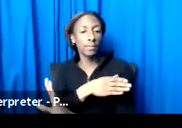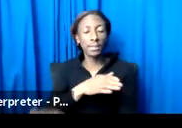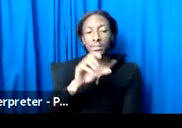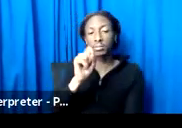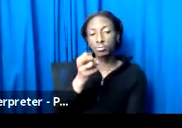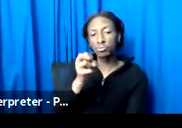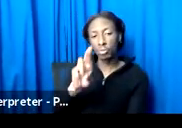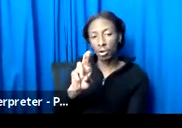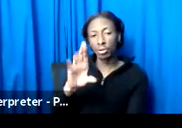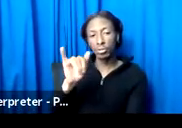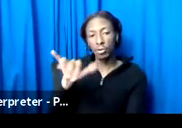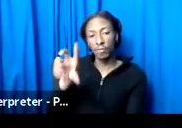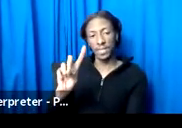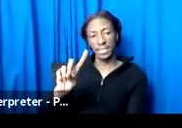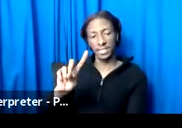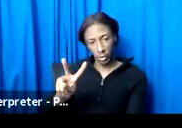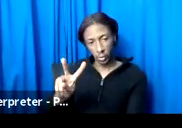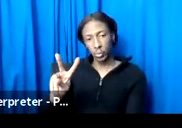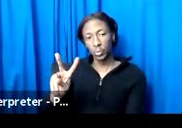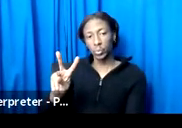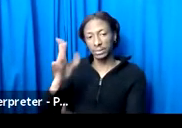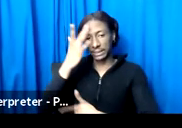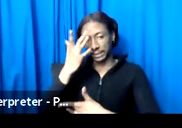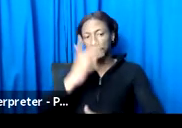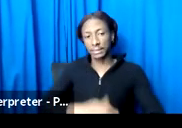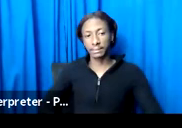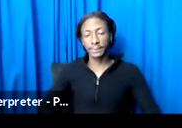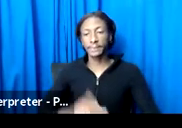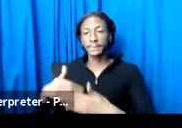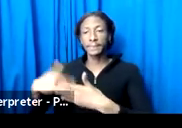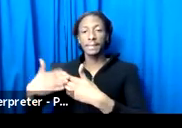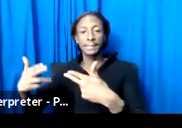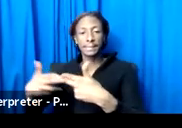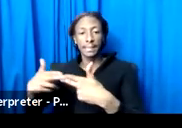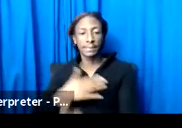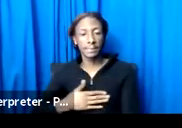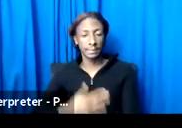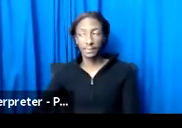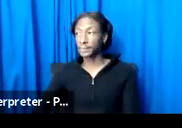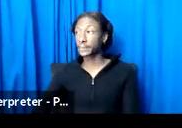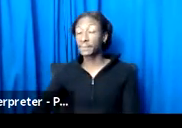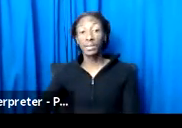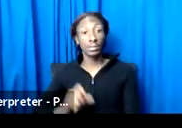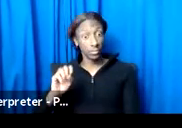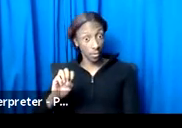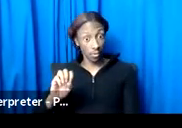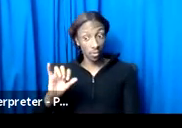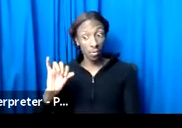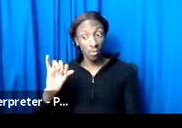Next slide, please. So with that news